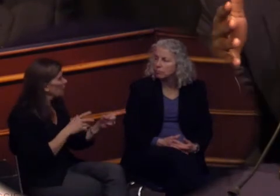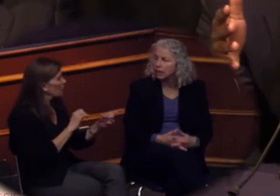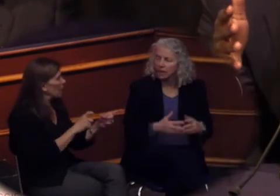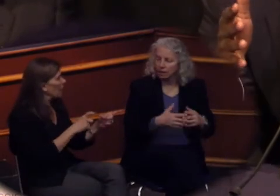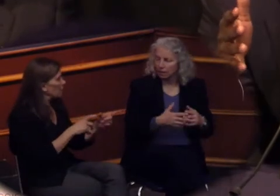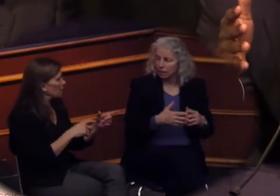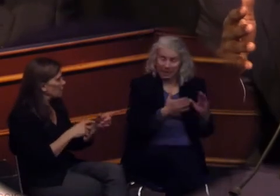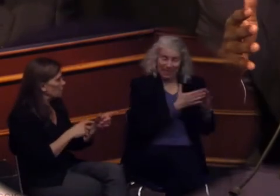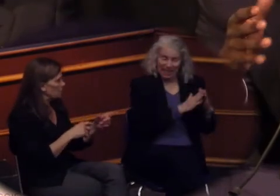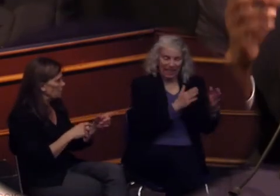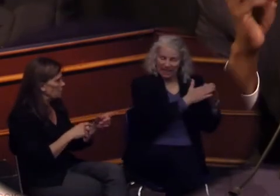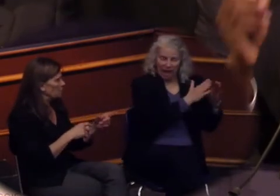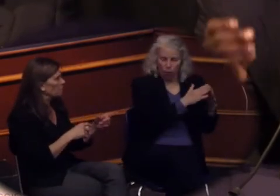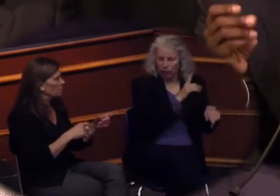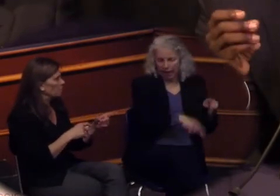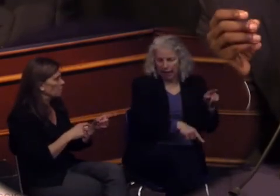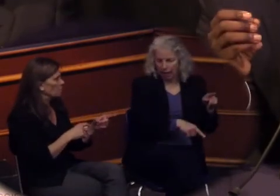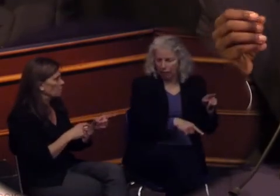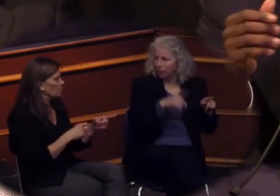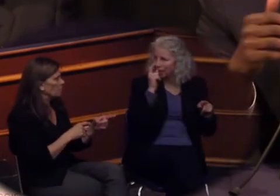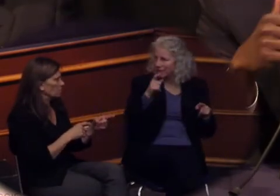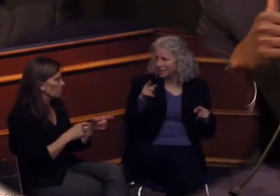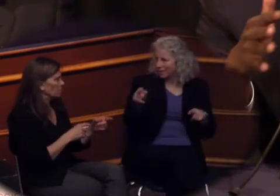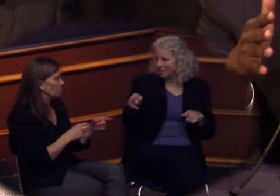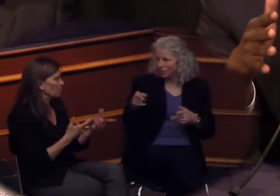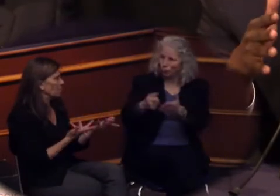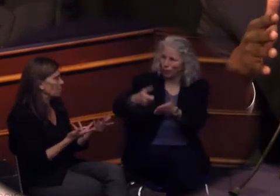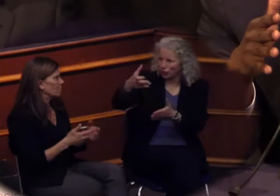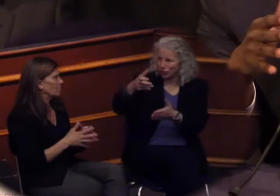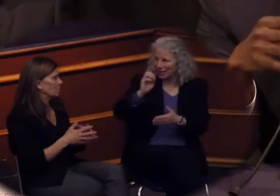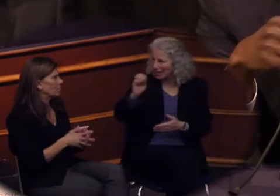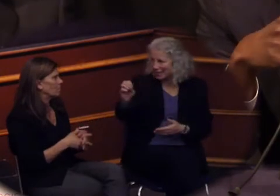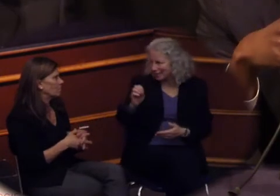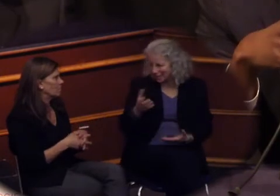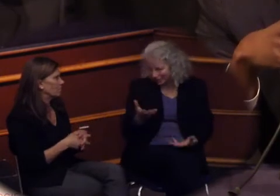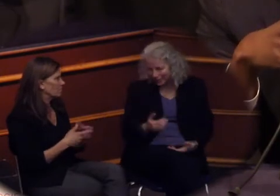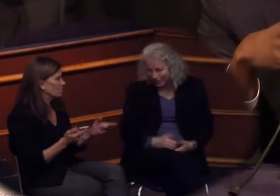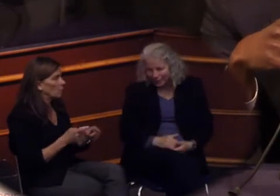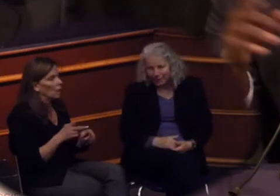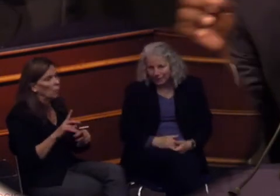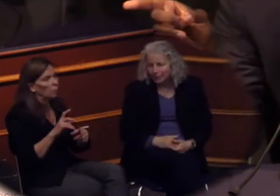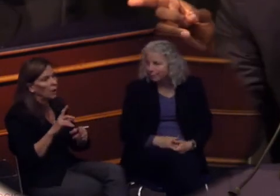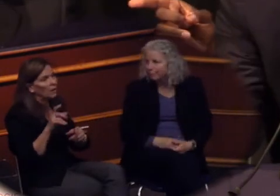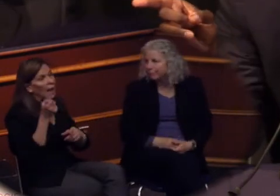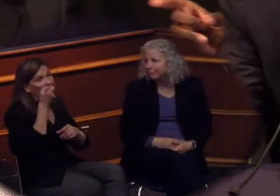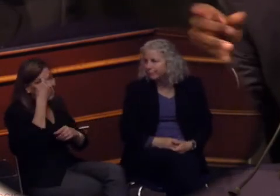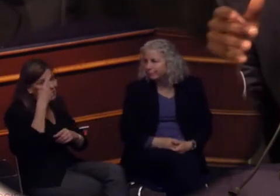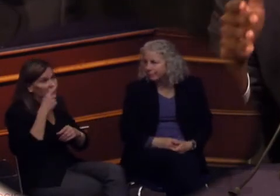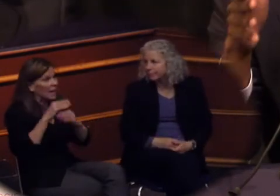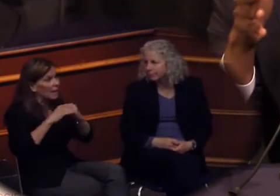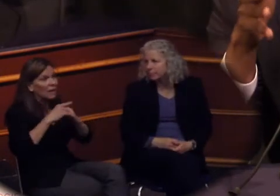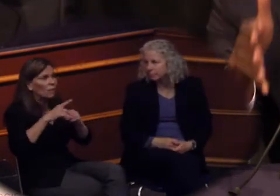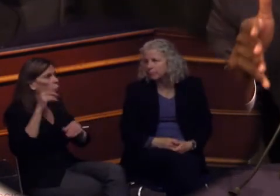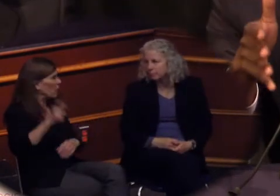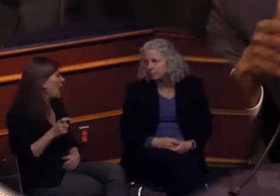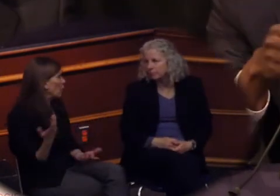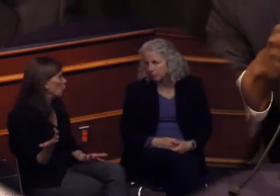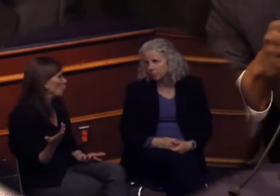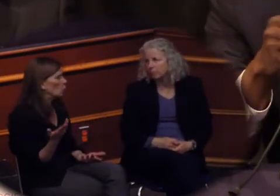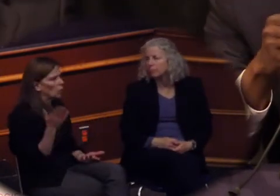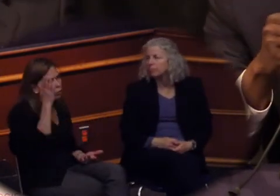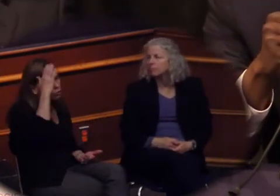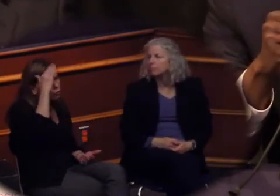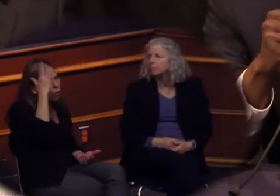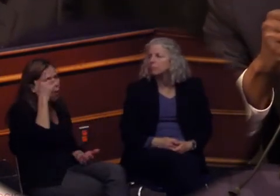that's inequitable. Newton has a strong tax base. A lot of communities can't do that. At the state level, we need to. Here's where I'd start. Donald Trump